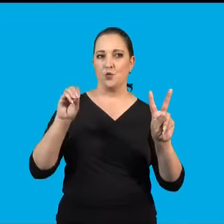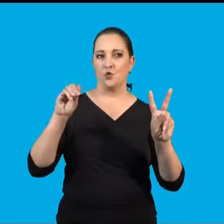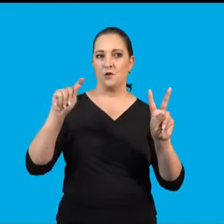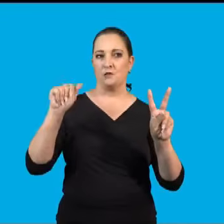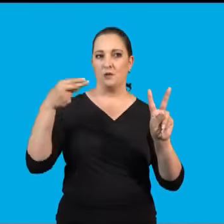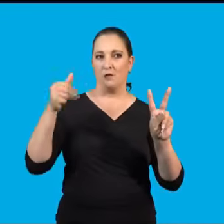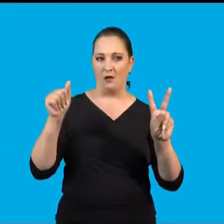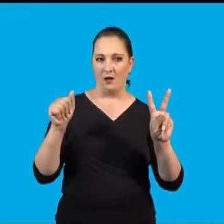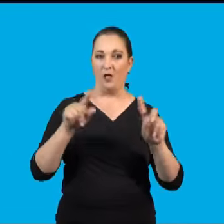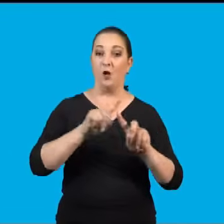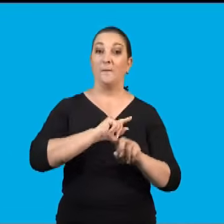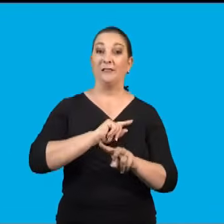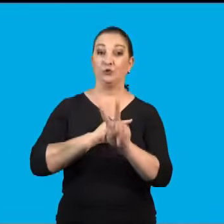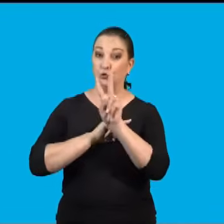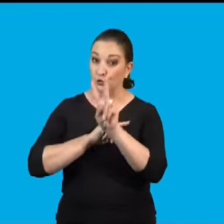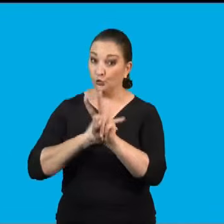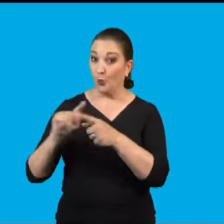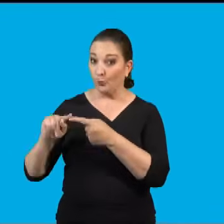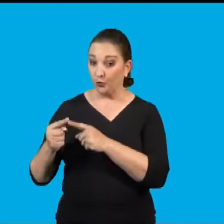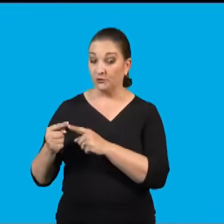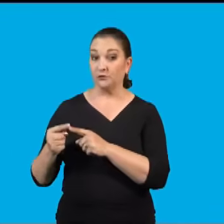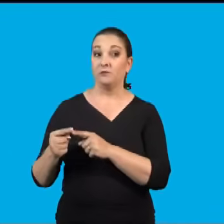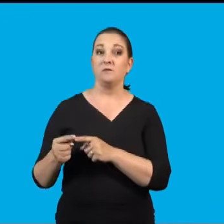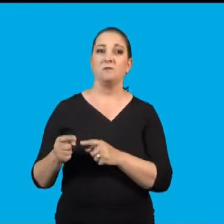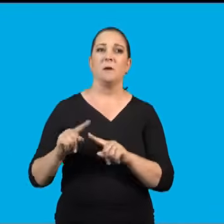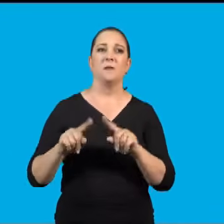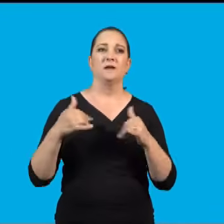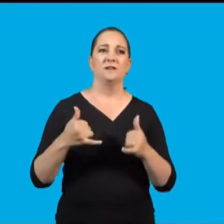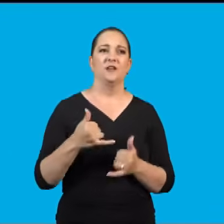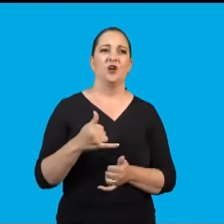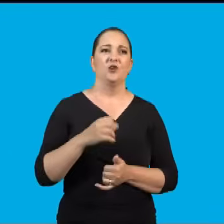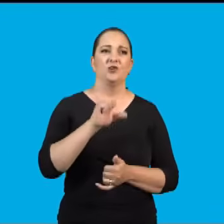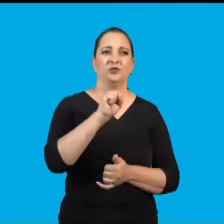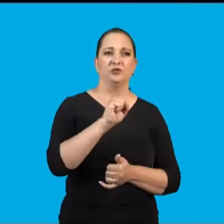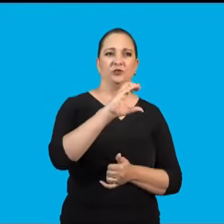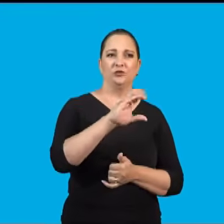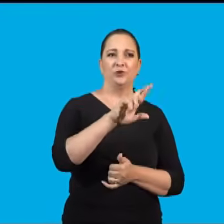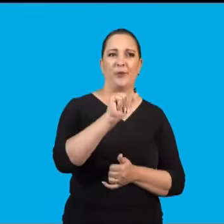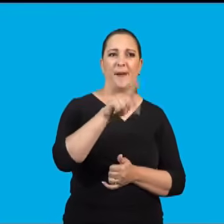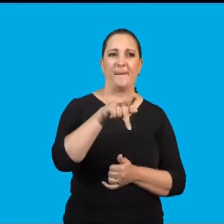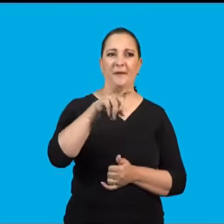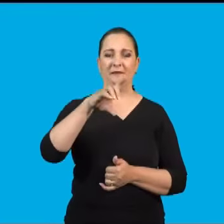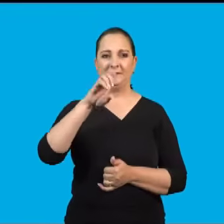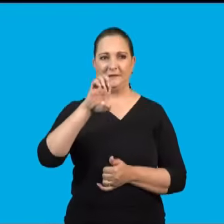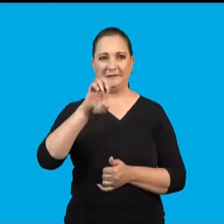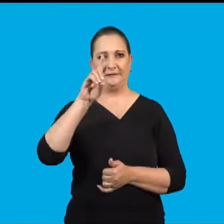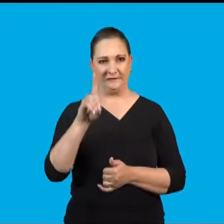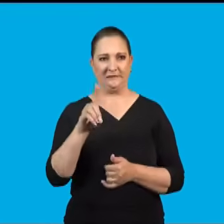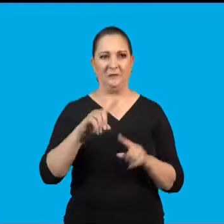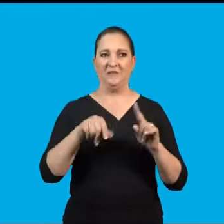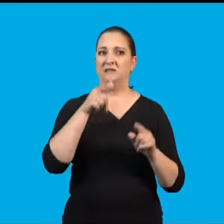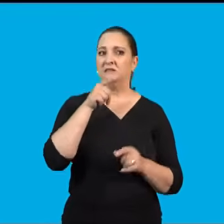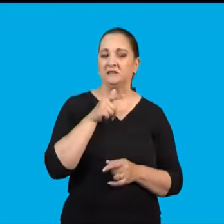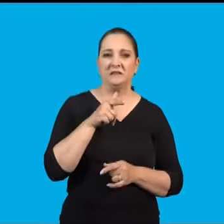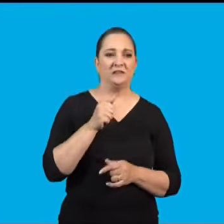apartheid policy. You can see there it's 2 times 1 equals 2. He scraped what he called outdated